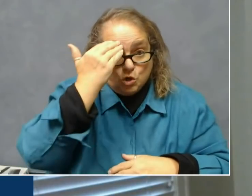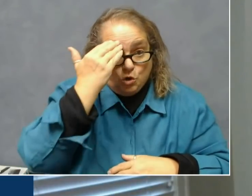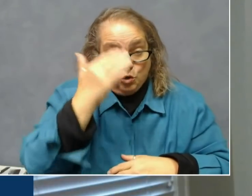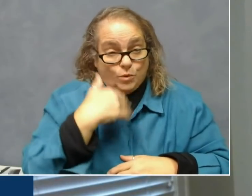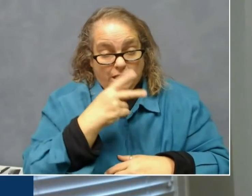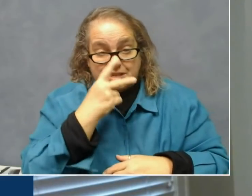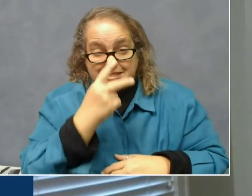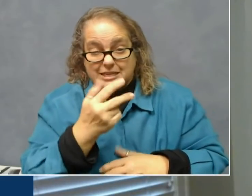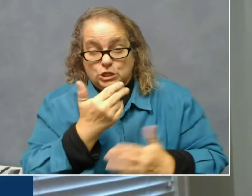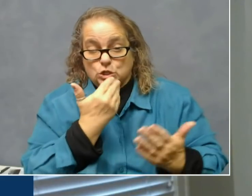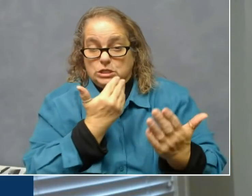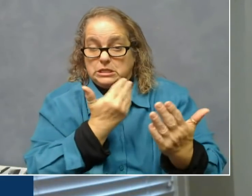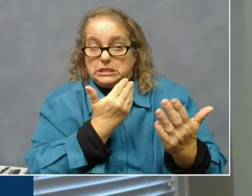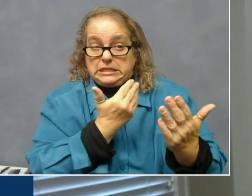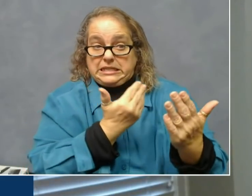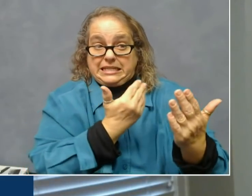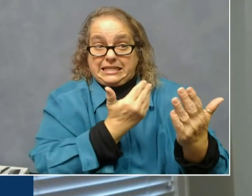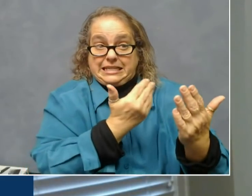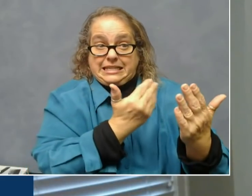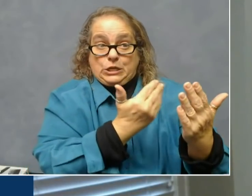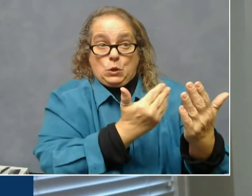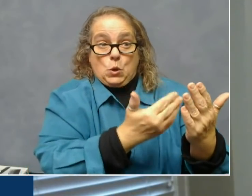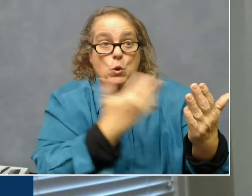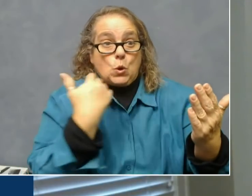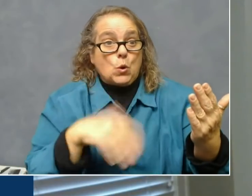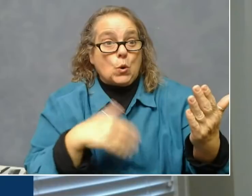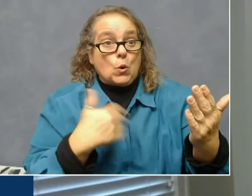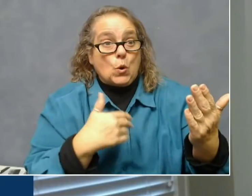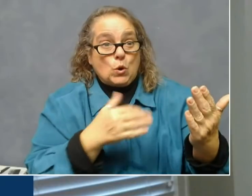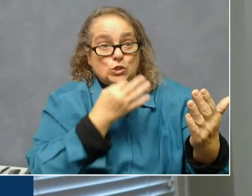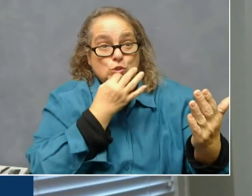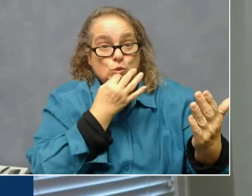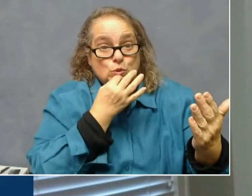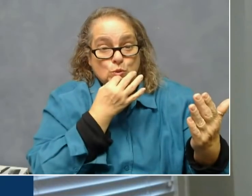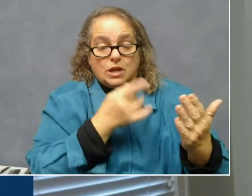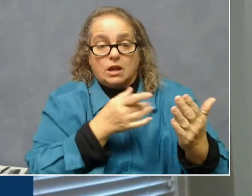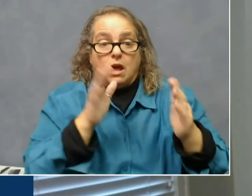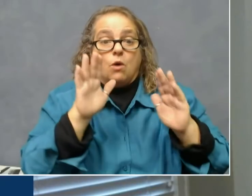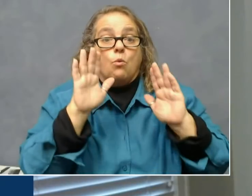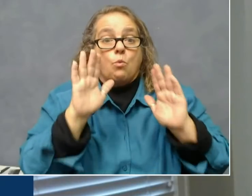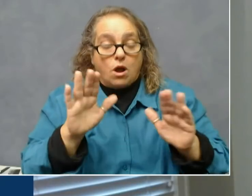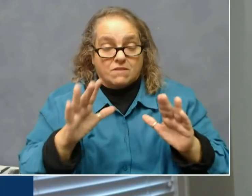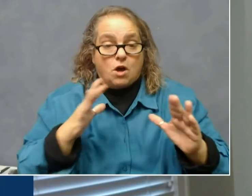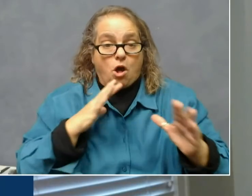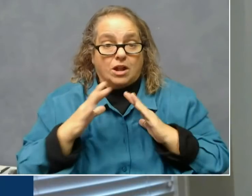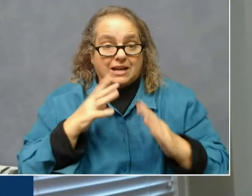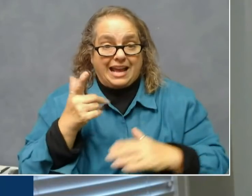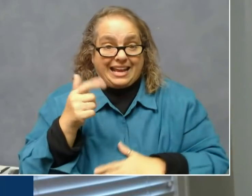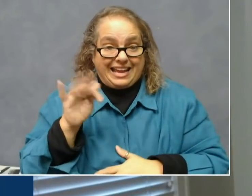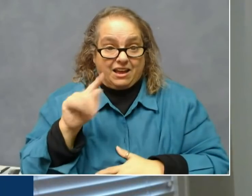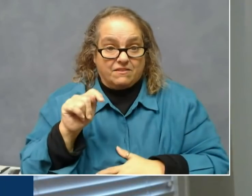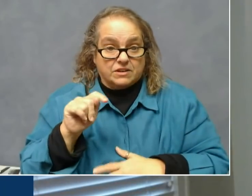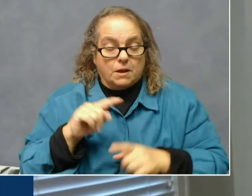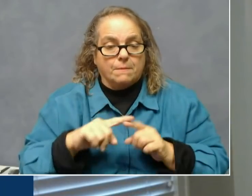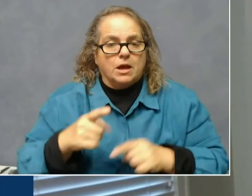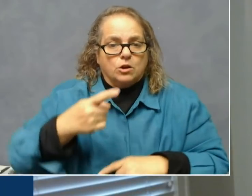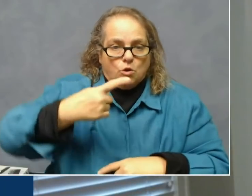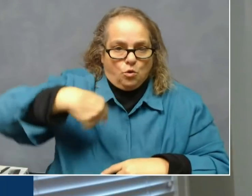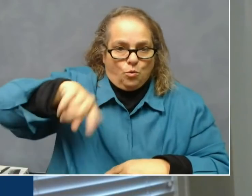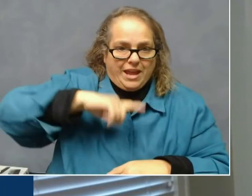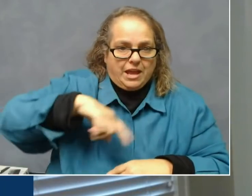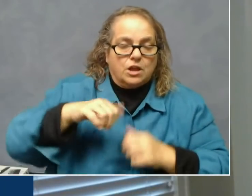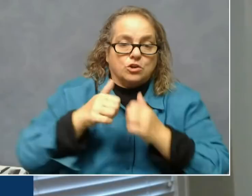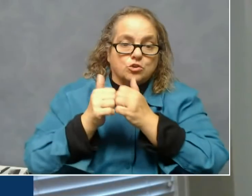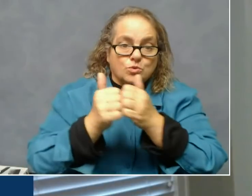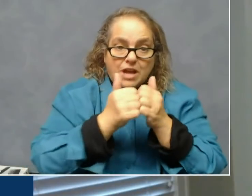a wonderful, wonderful holiday gift for all of us to have this. And now we need to focus on how we together can look out for